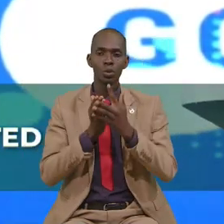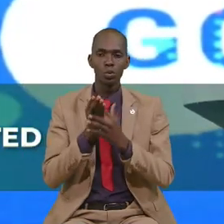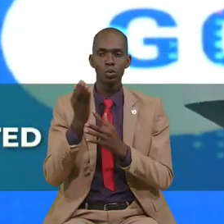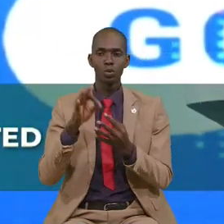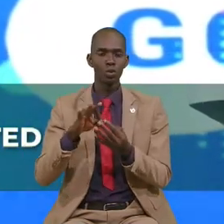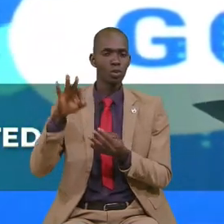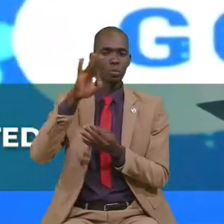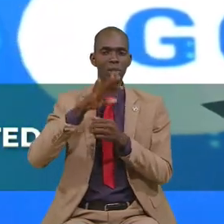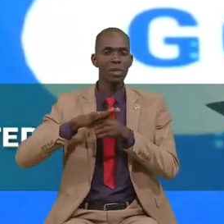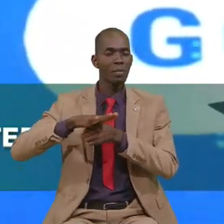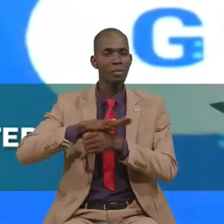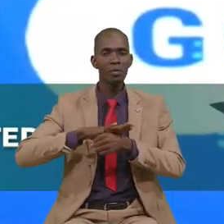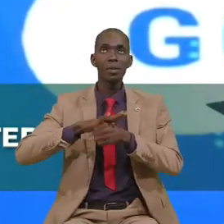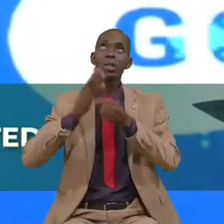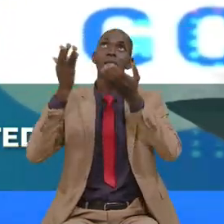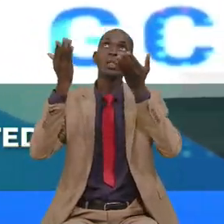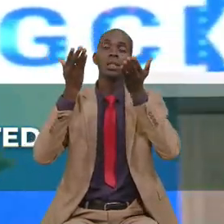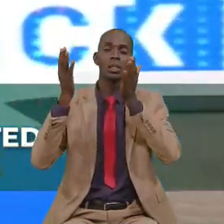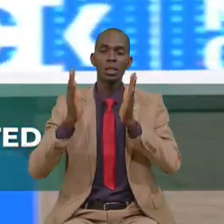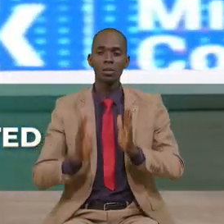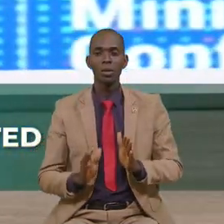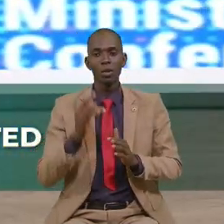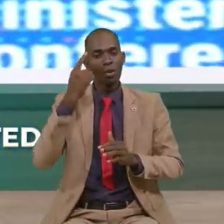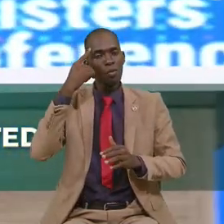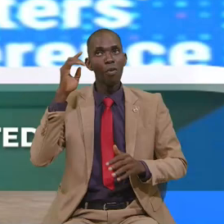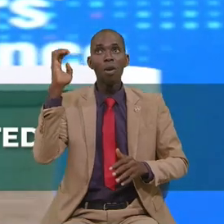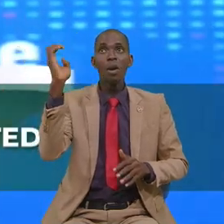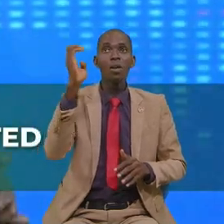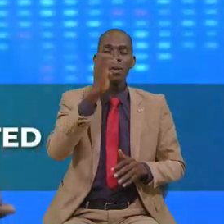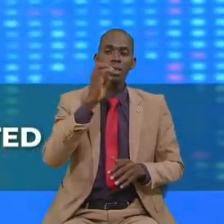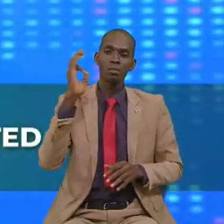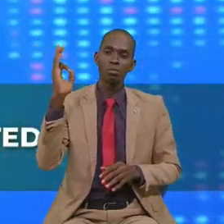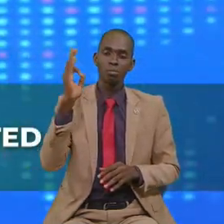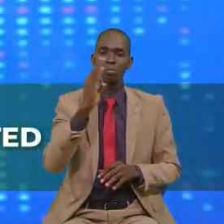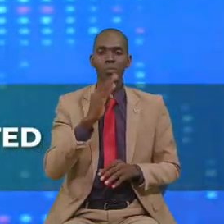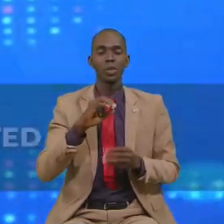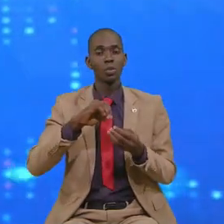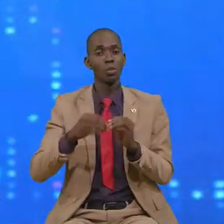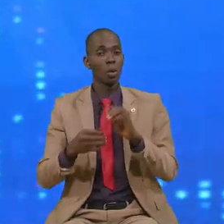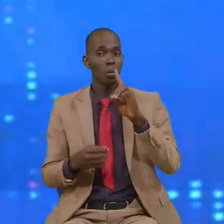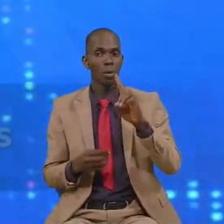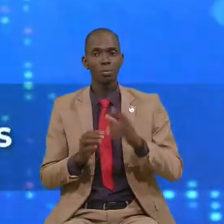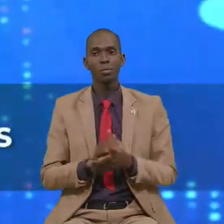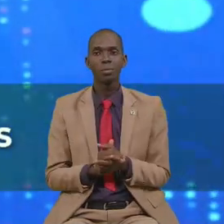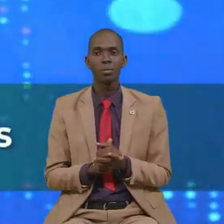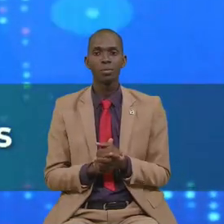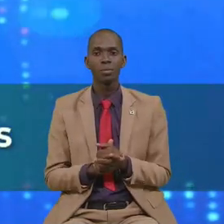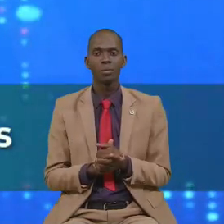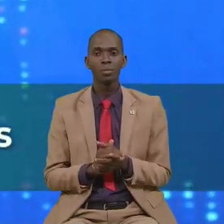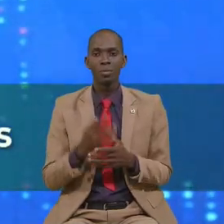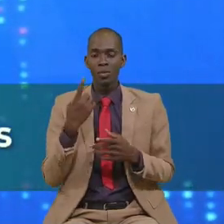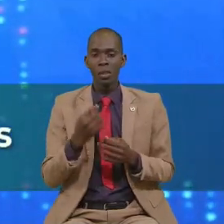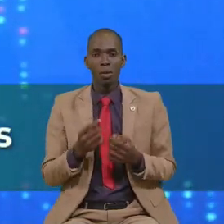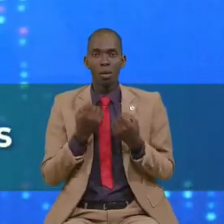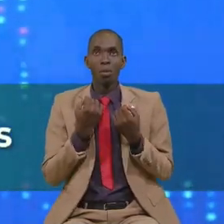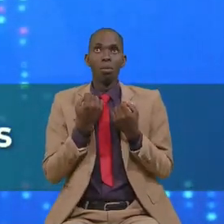spirit-saturated servants for evangelism. We're looking at number one. Number one is the